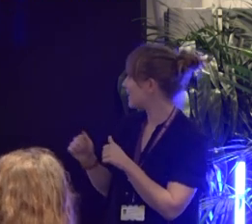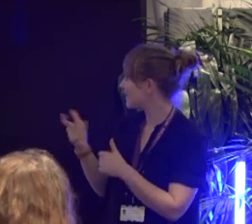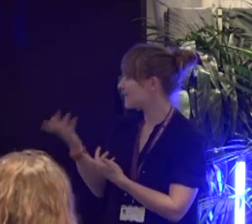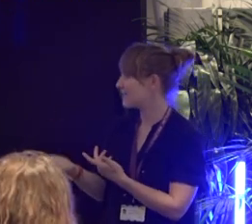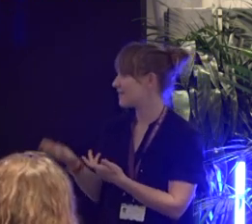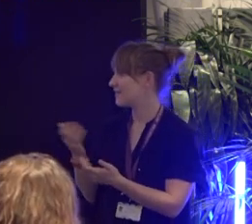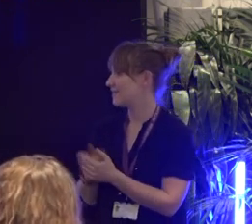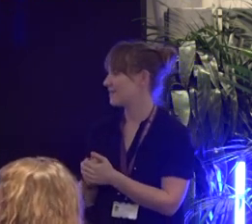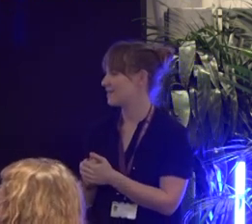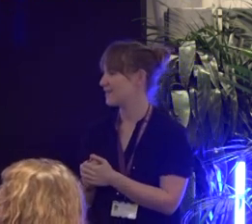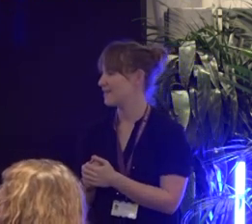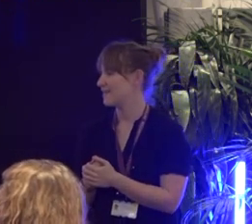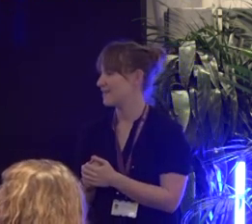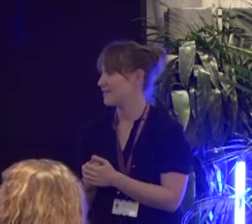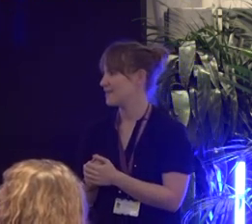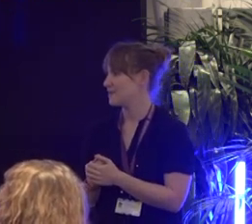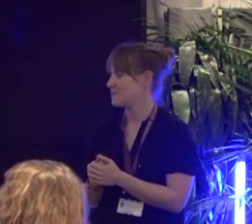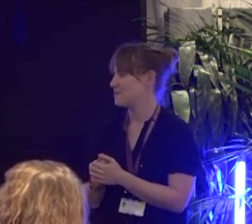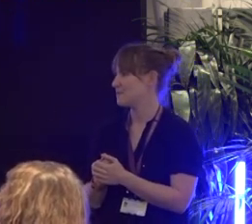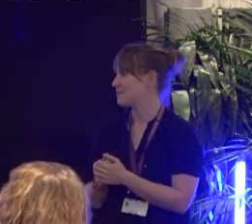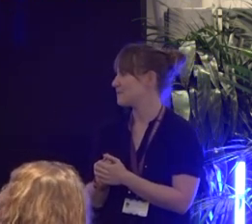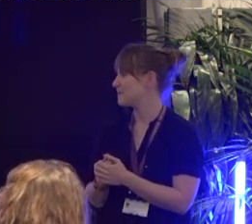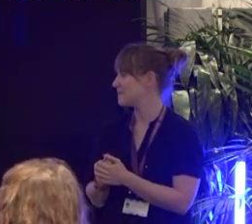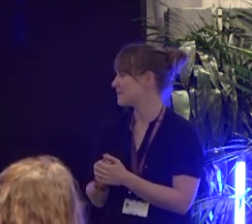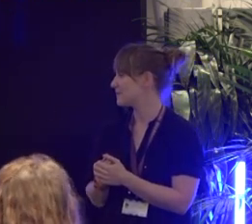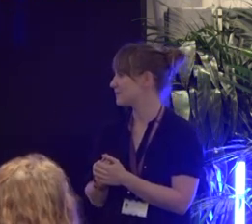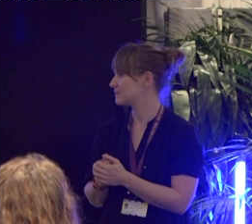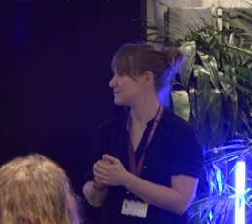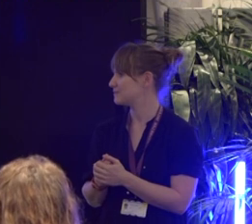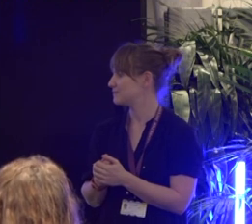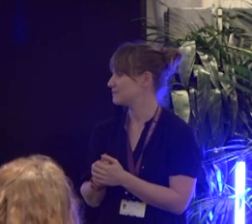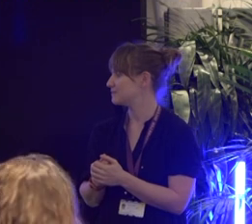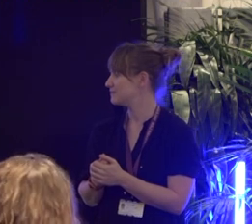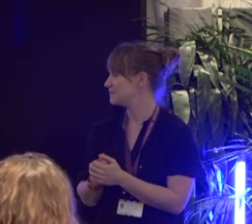I think so. I don't you know who's been eliminated.